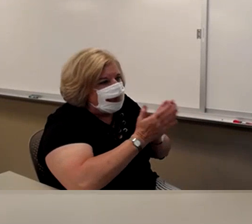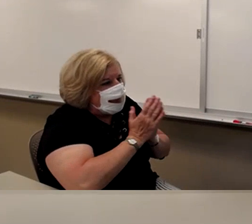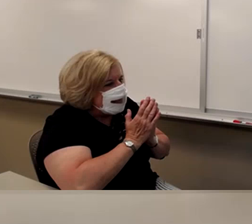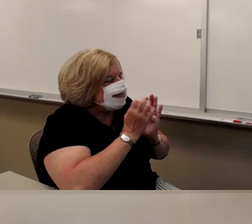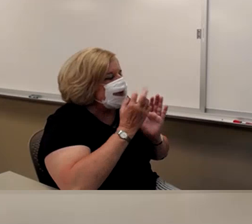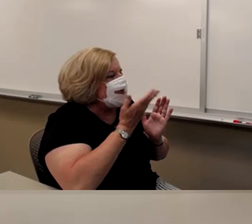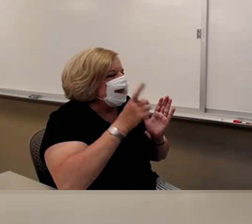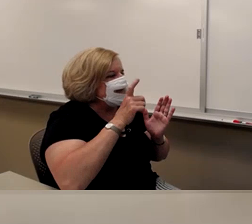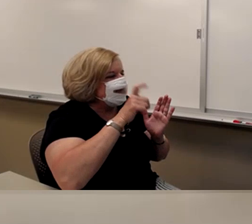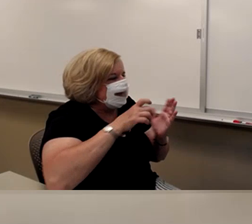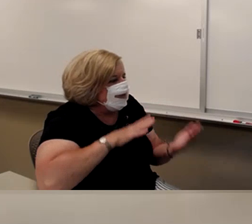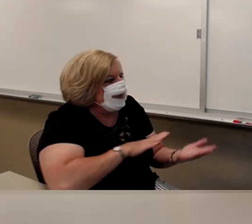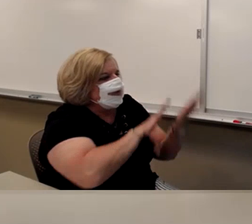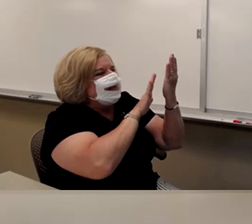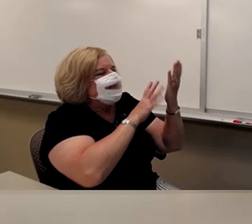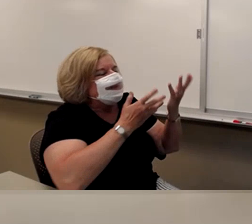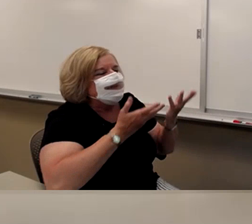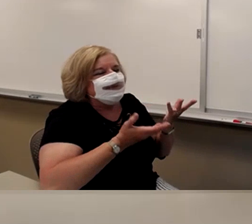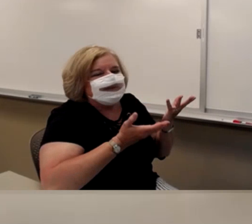to address.